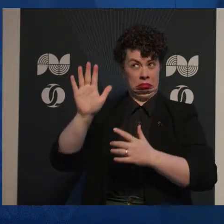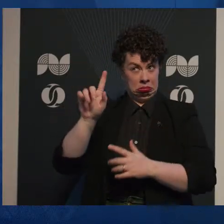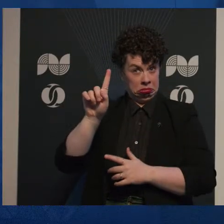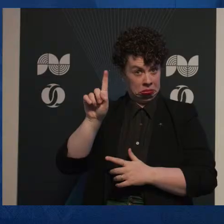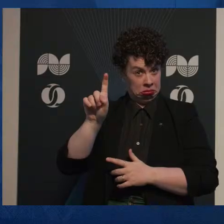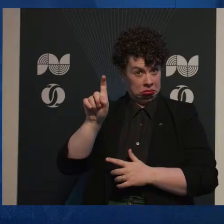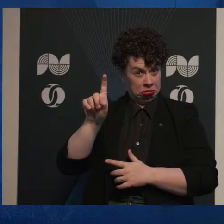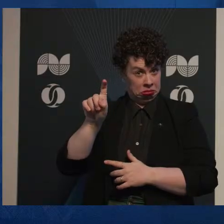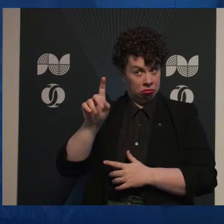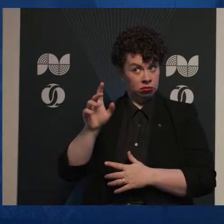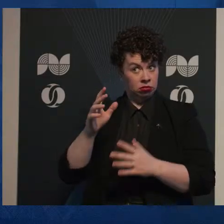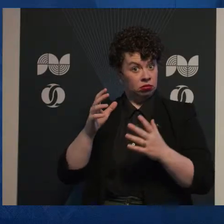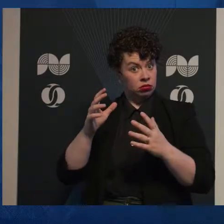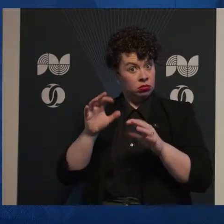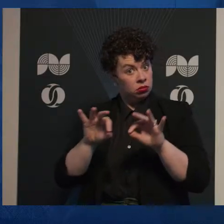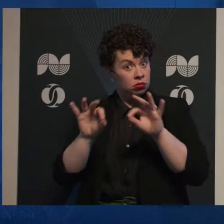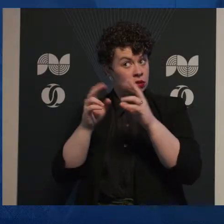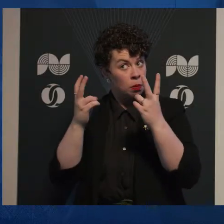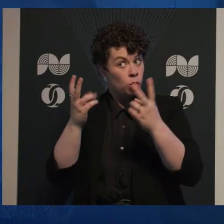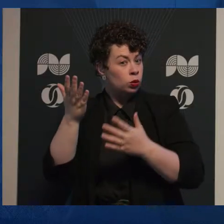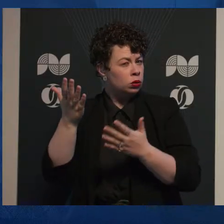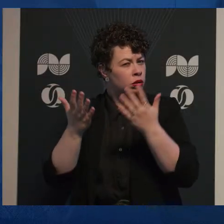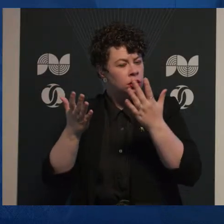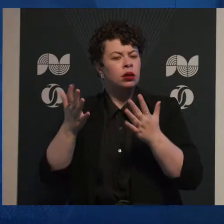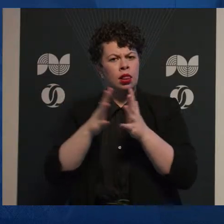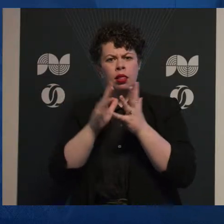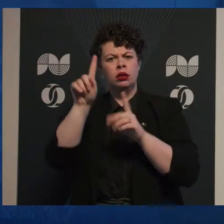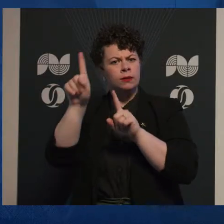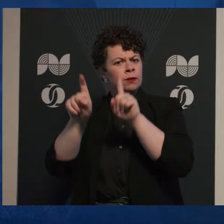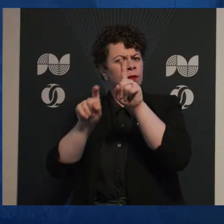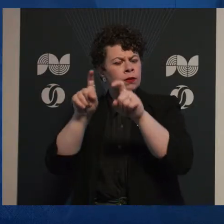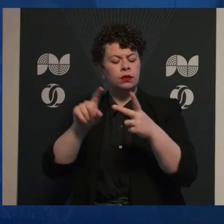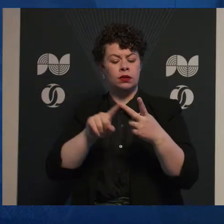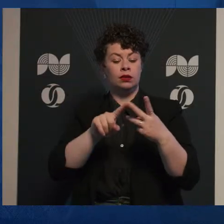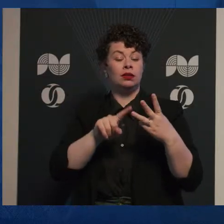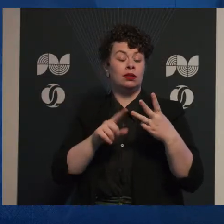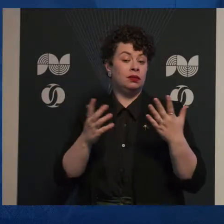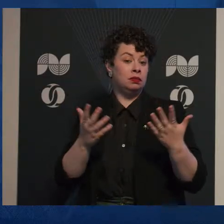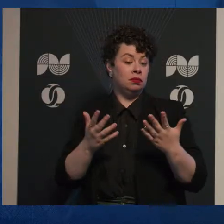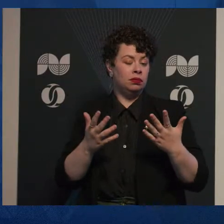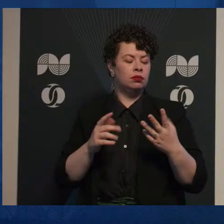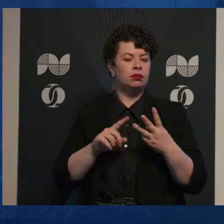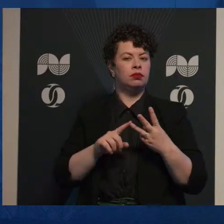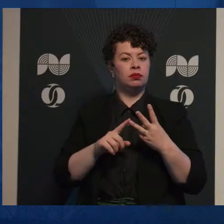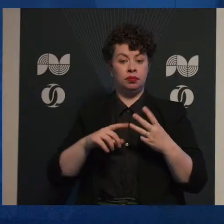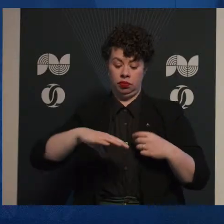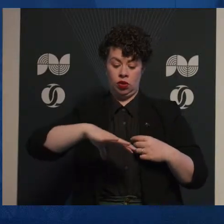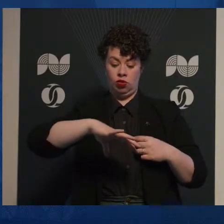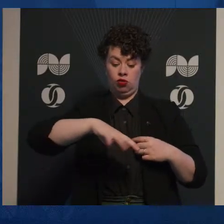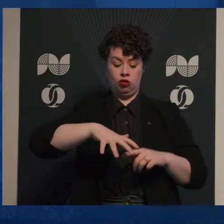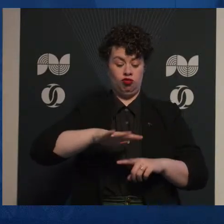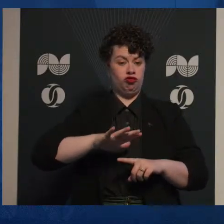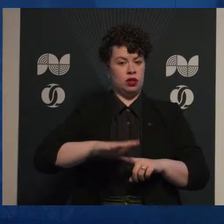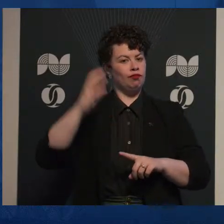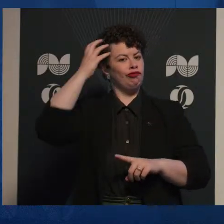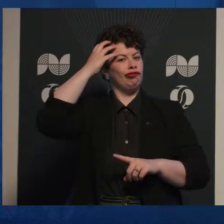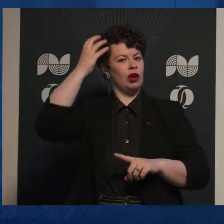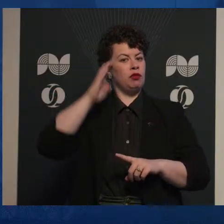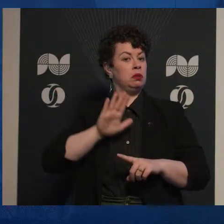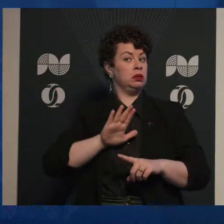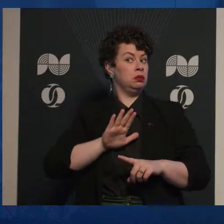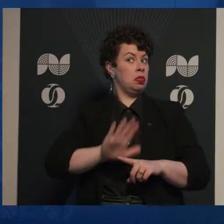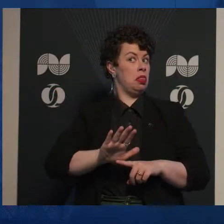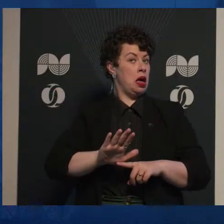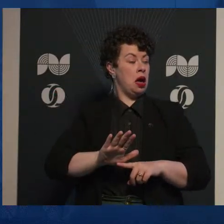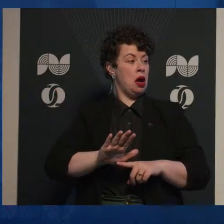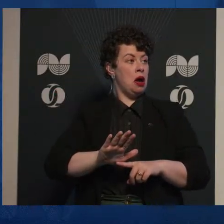has accompanied that economic integration. And of course, a big question mark over whether national governments, what attitude they